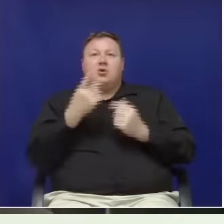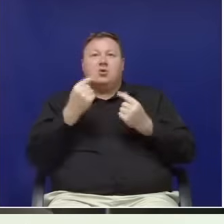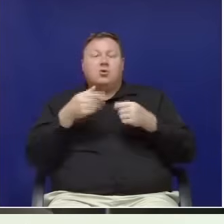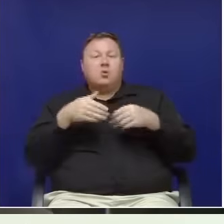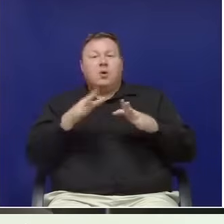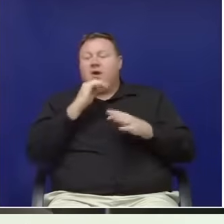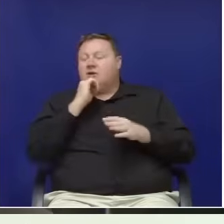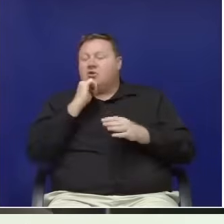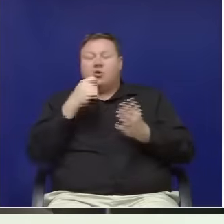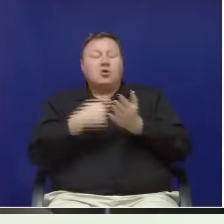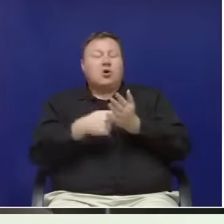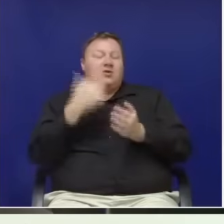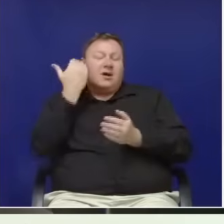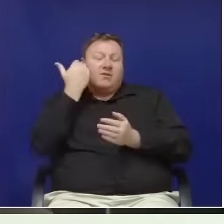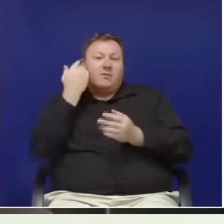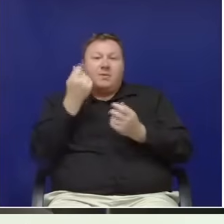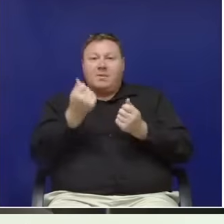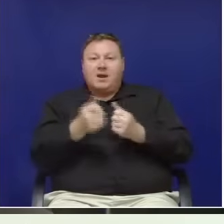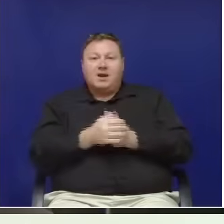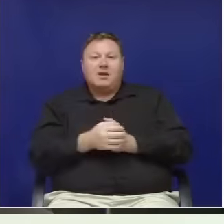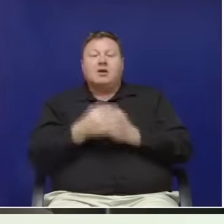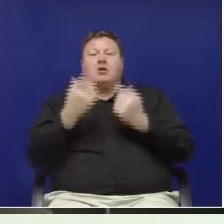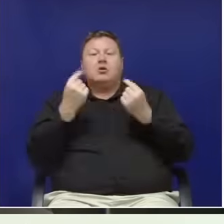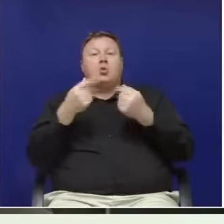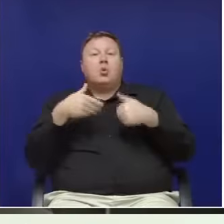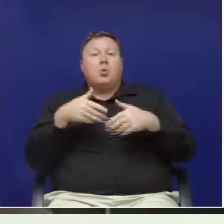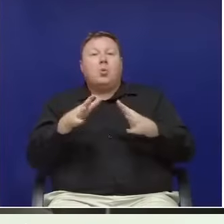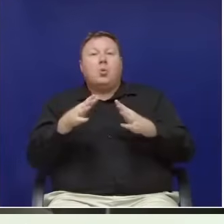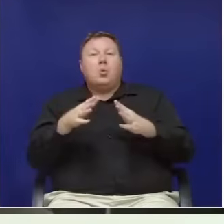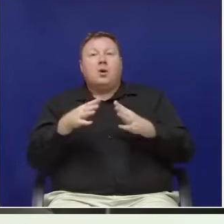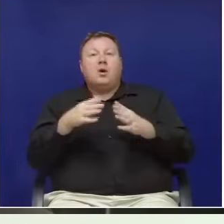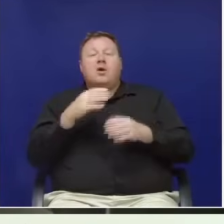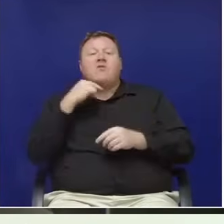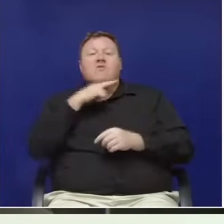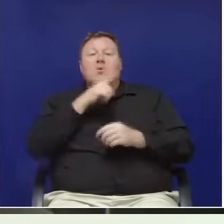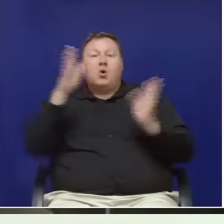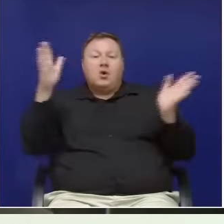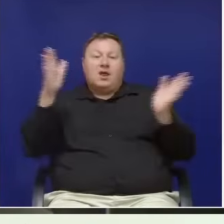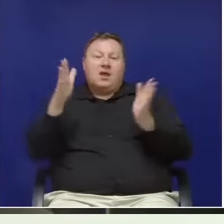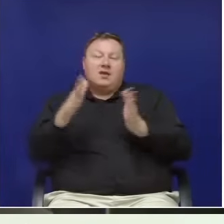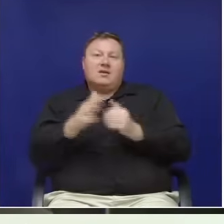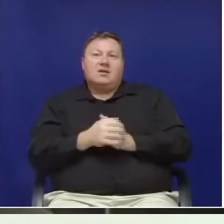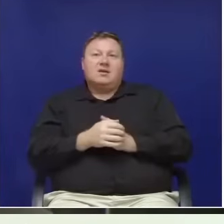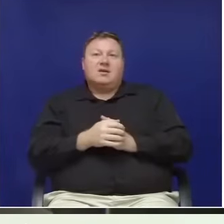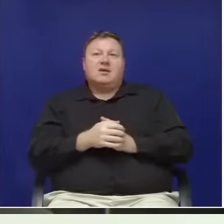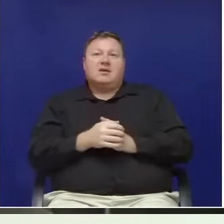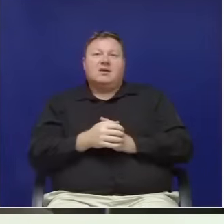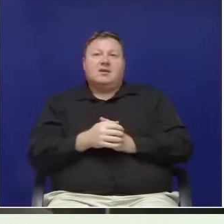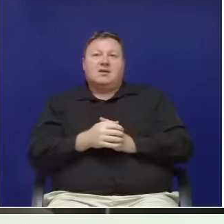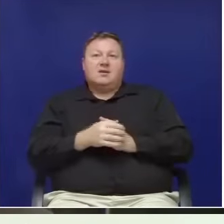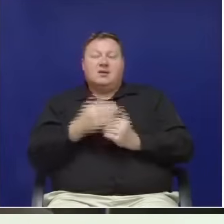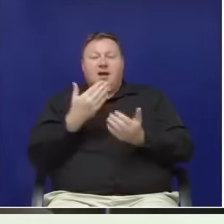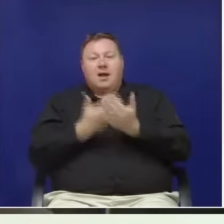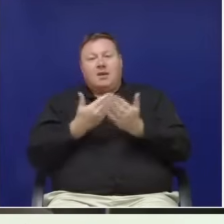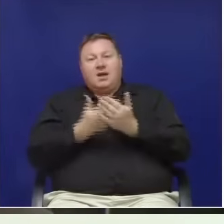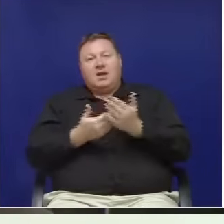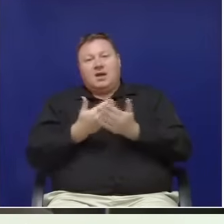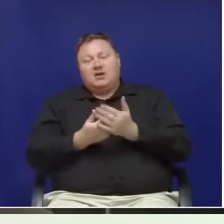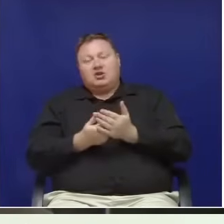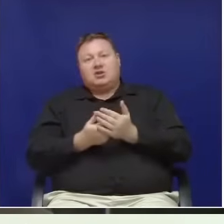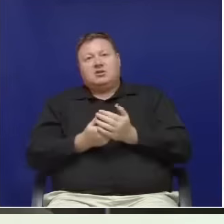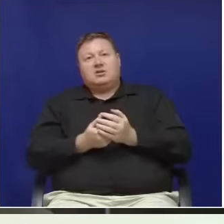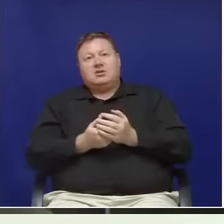the government money. We are doing it in a way that eliminates the scope for fraud, that brings efficiency, including applications done